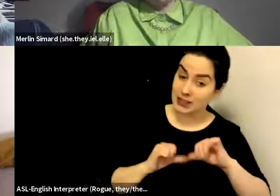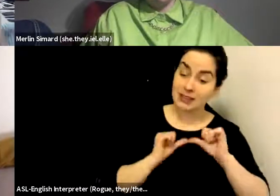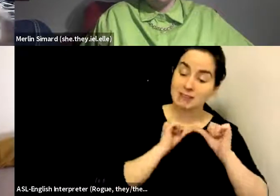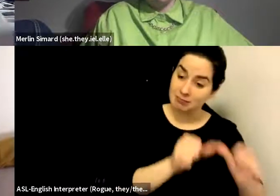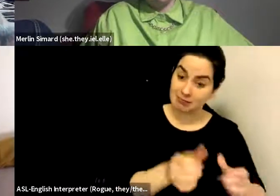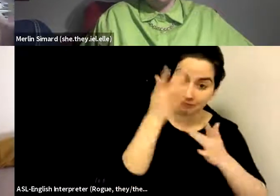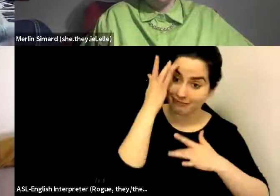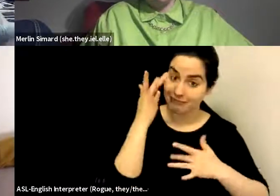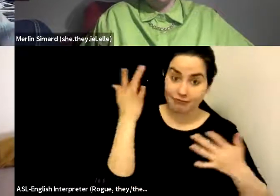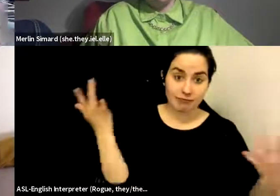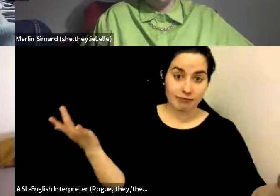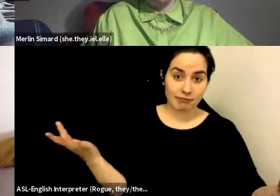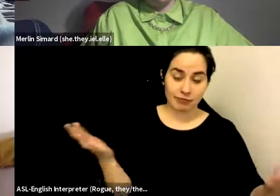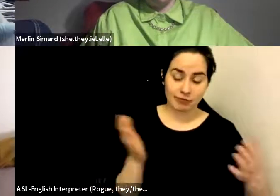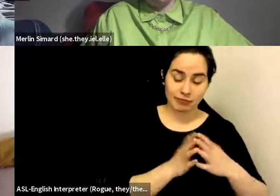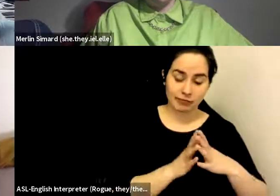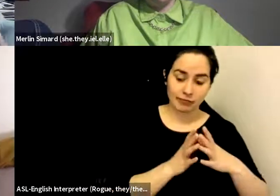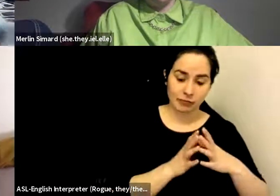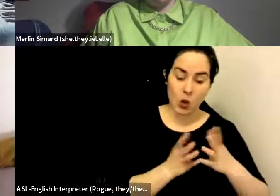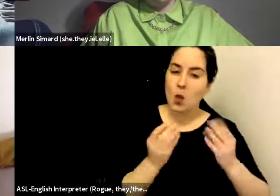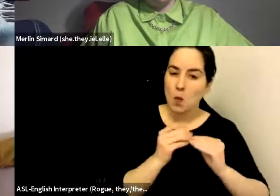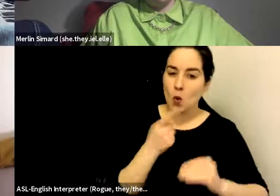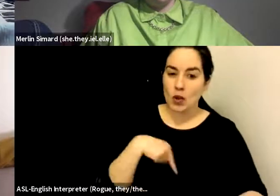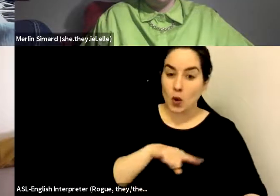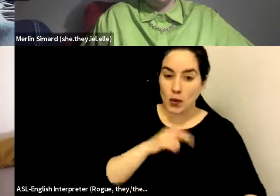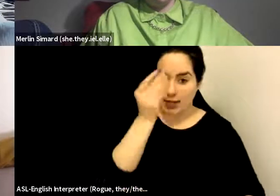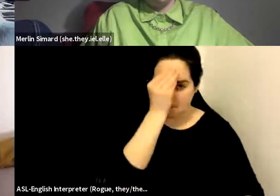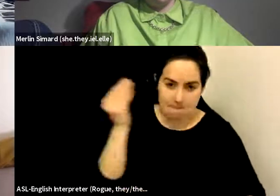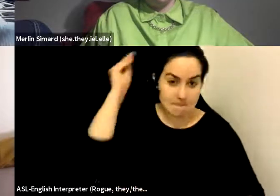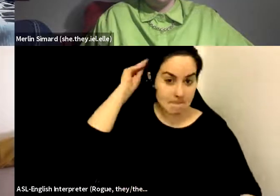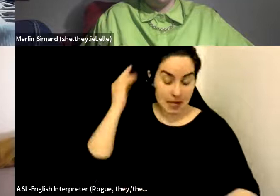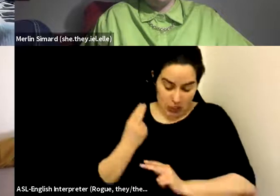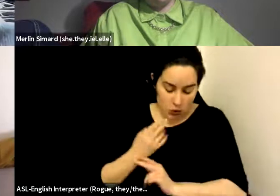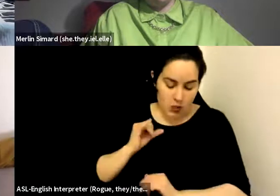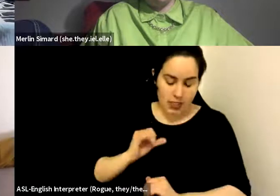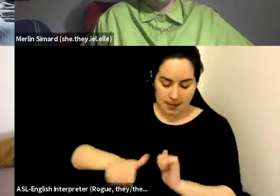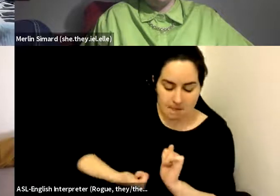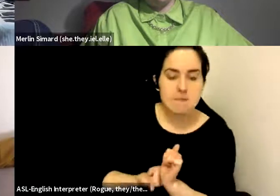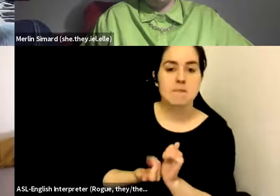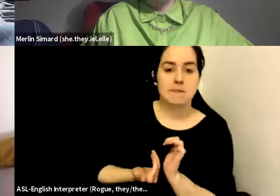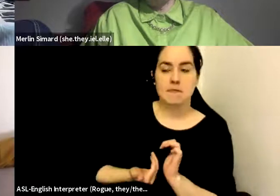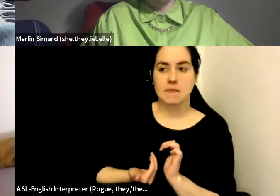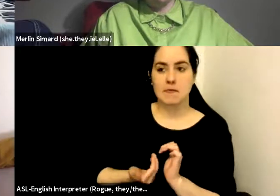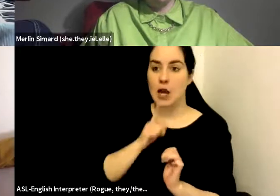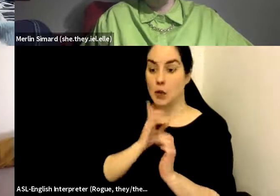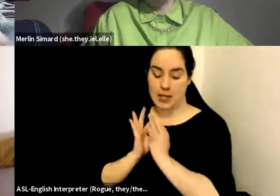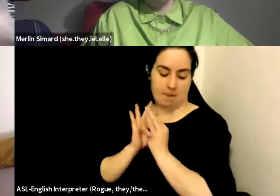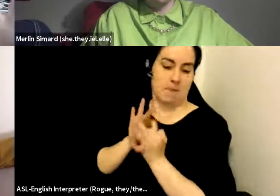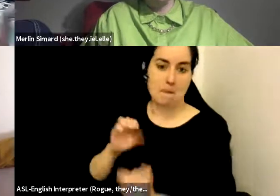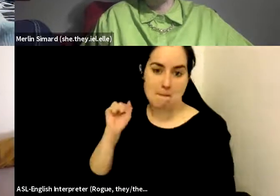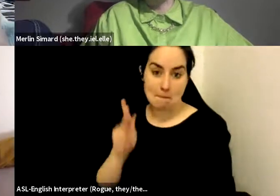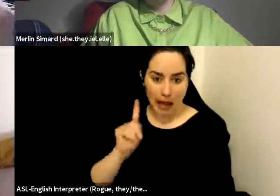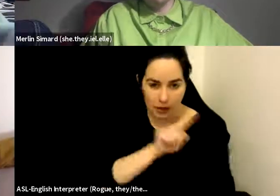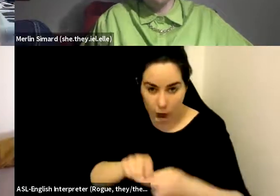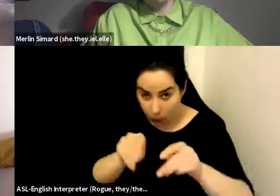And I think that the more that we start to remember that, and the more we start to reclaim that work and really come back to the land and return to it,